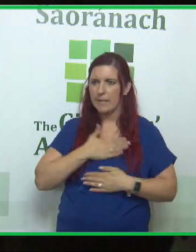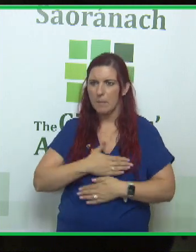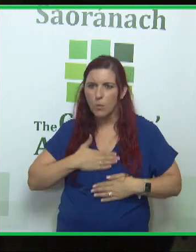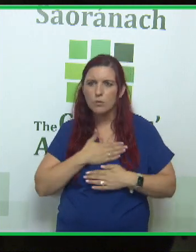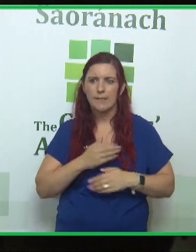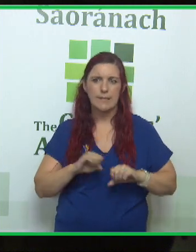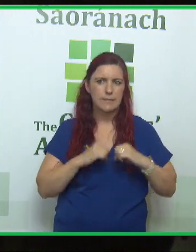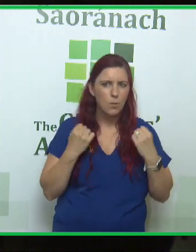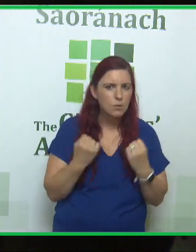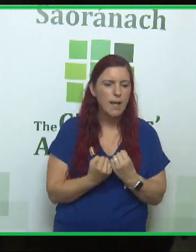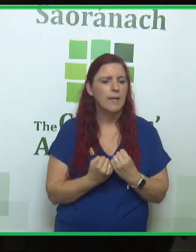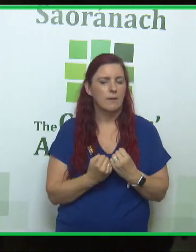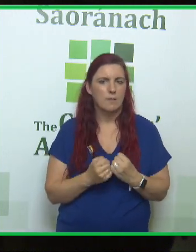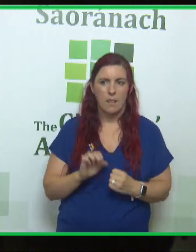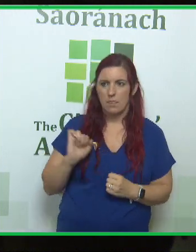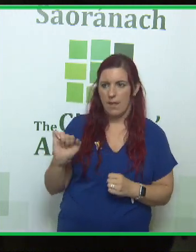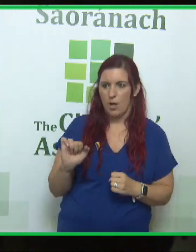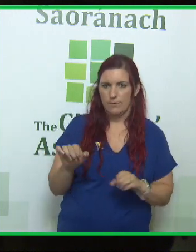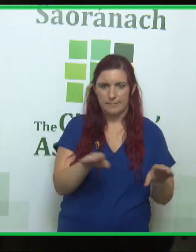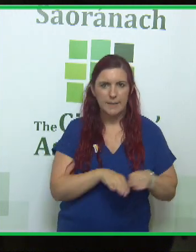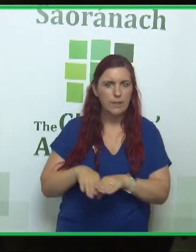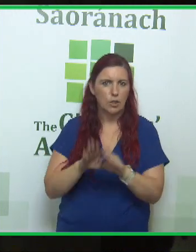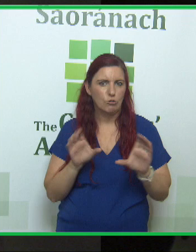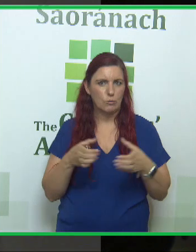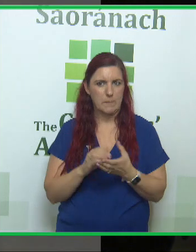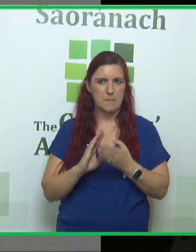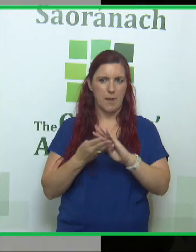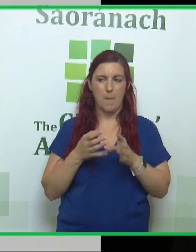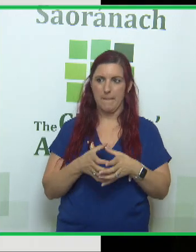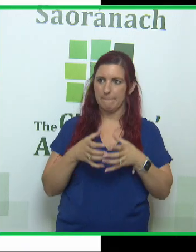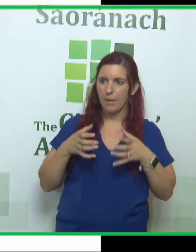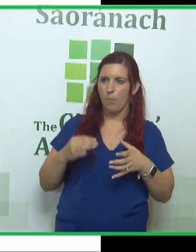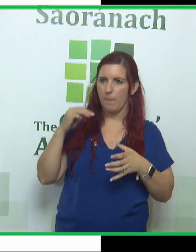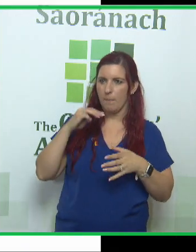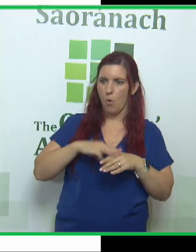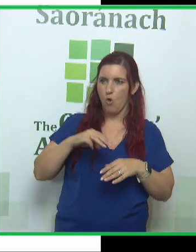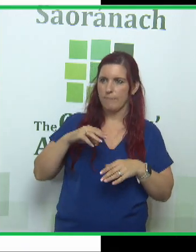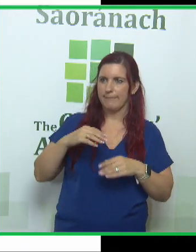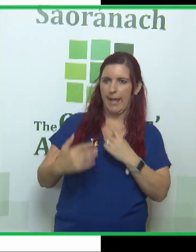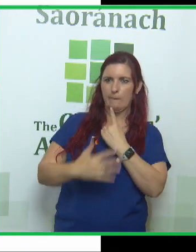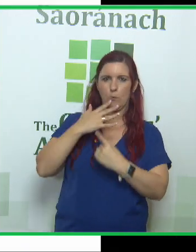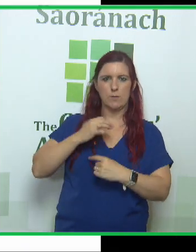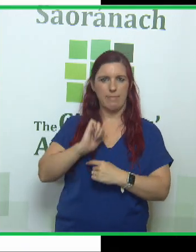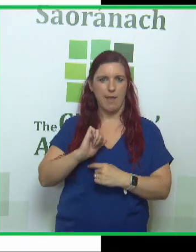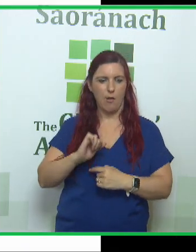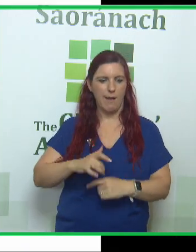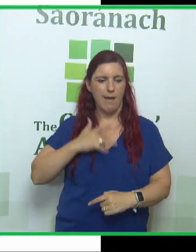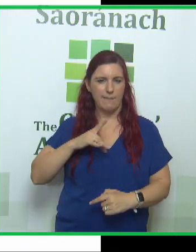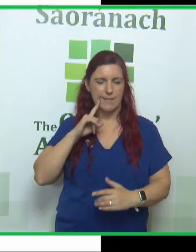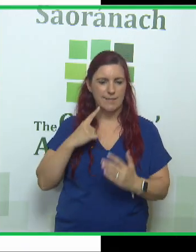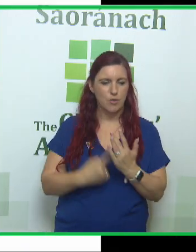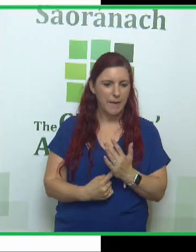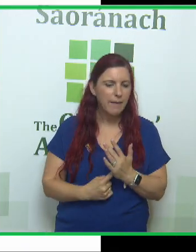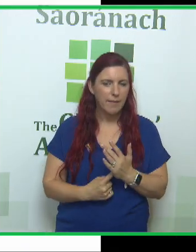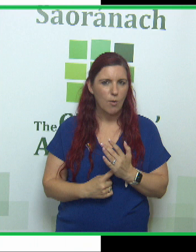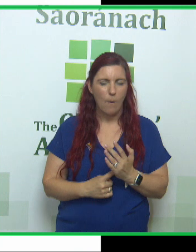socially. Their peer group has become a bigger factor in their life and their decision making than their family, and they're dealing with